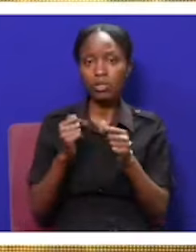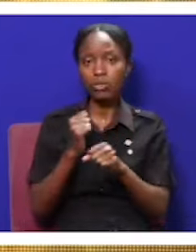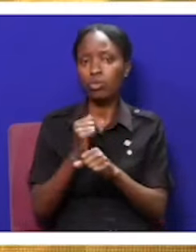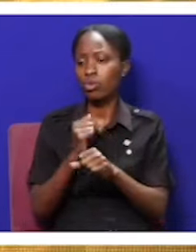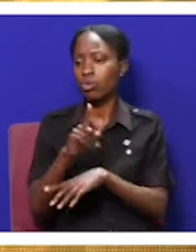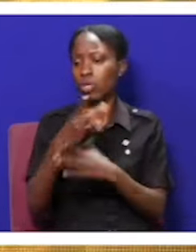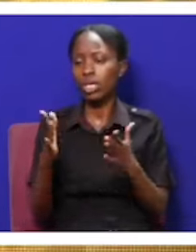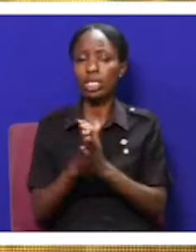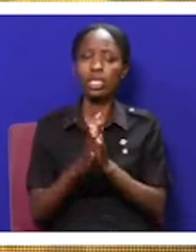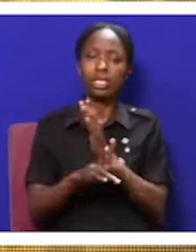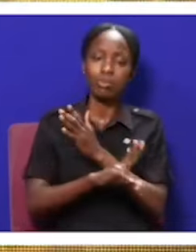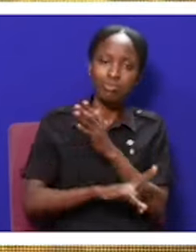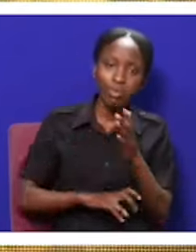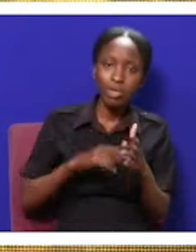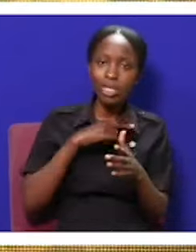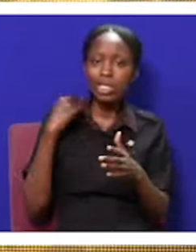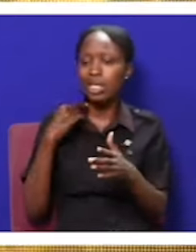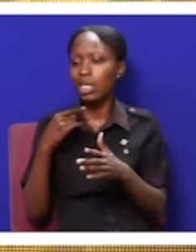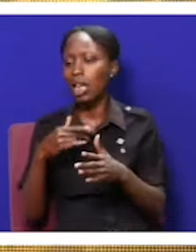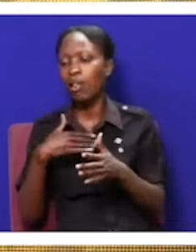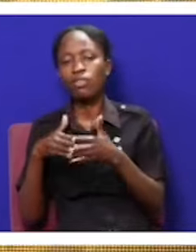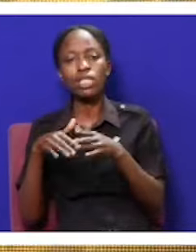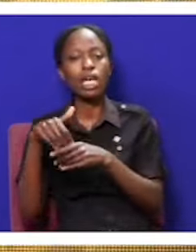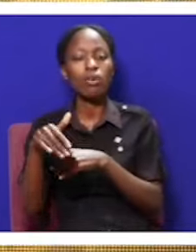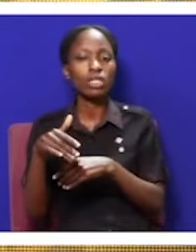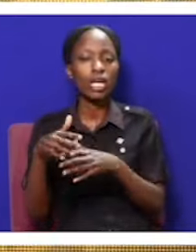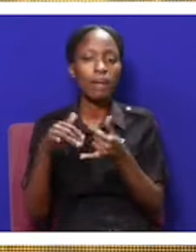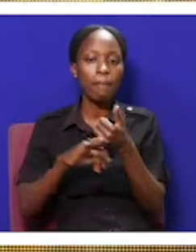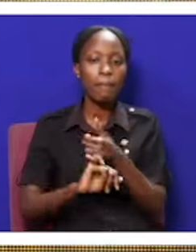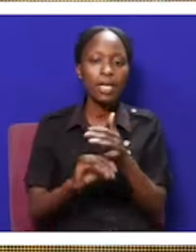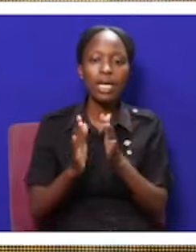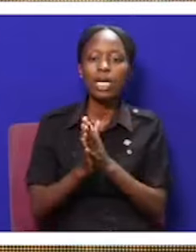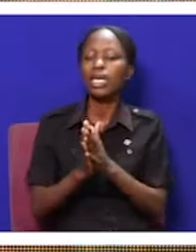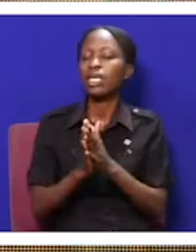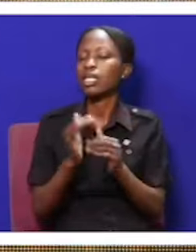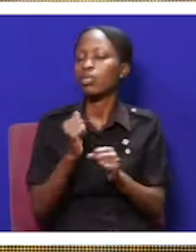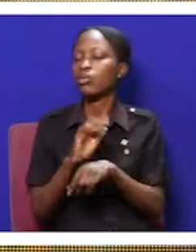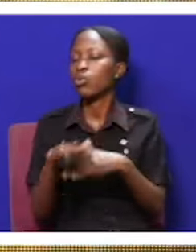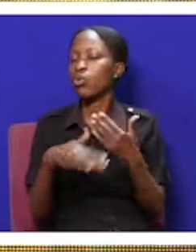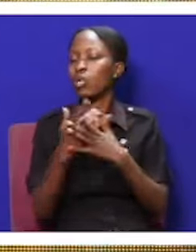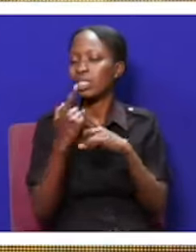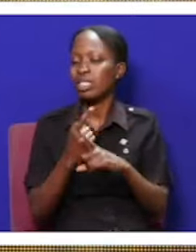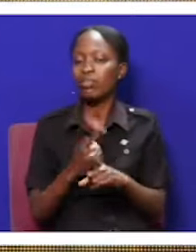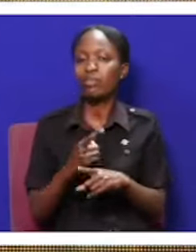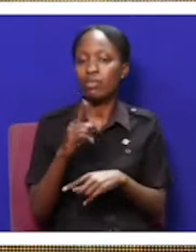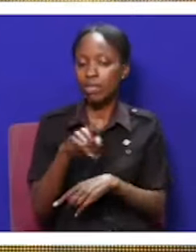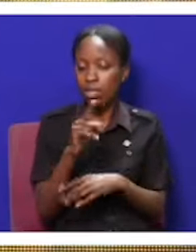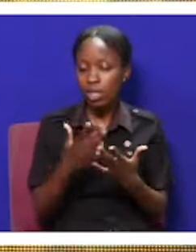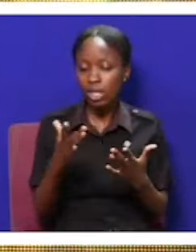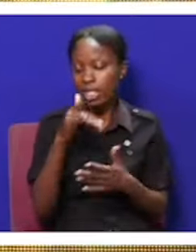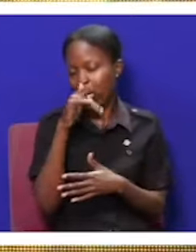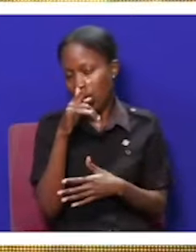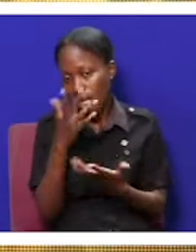kill, commit adultery, be greedy, and do all sorts of evil things, deceit,